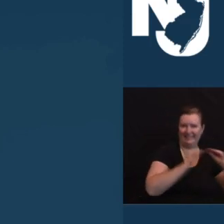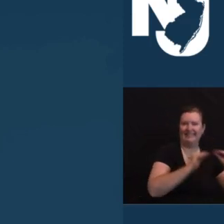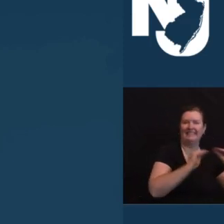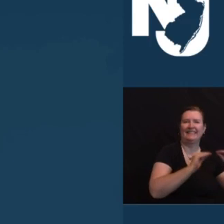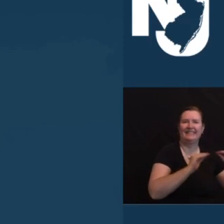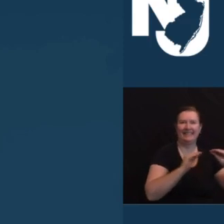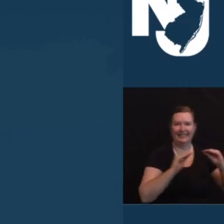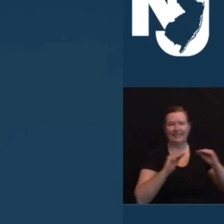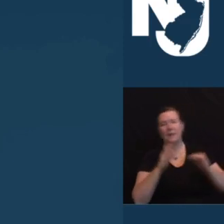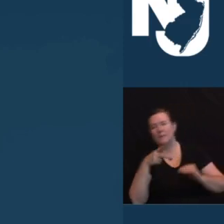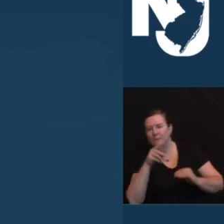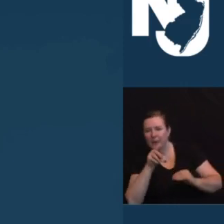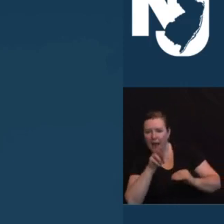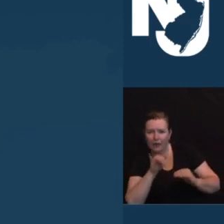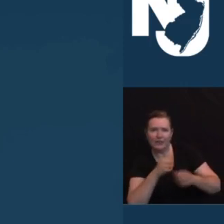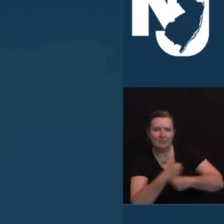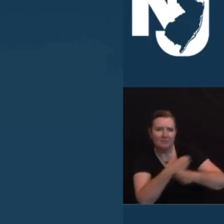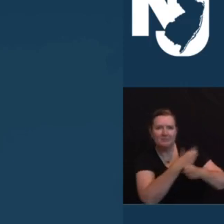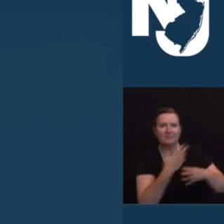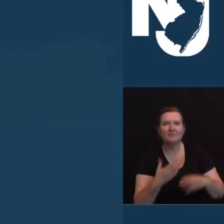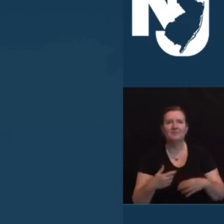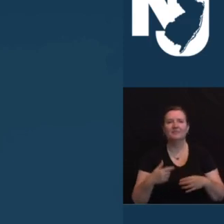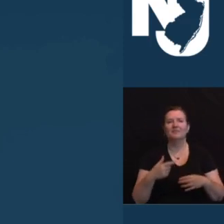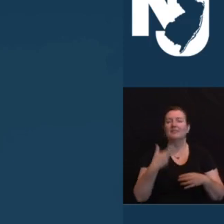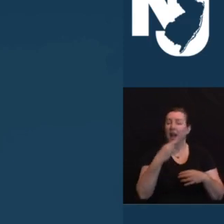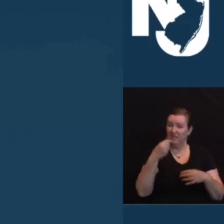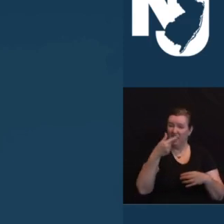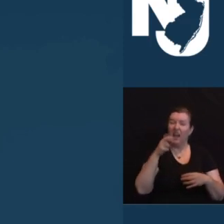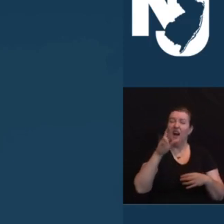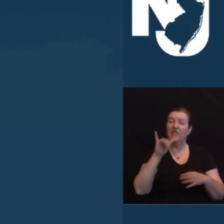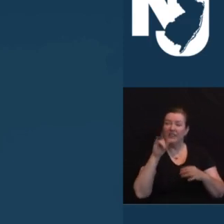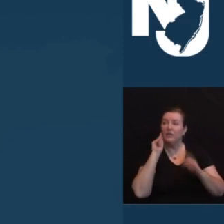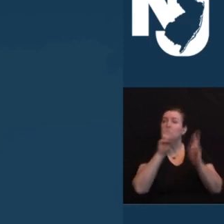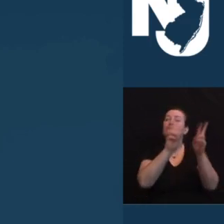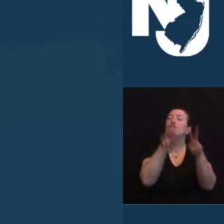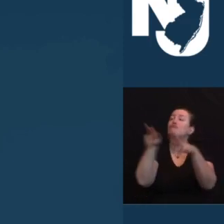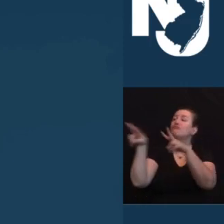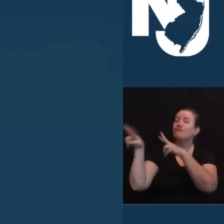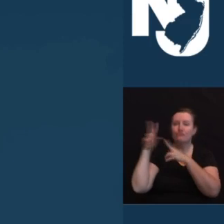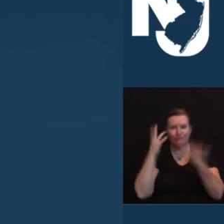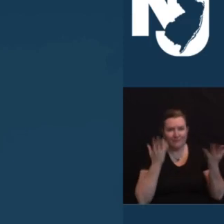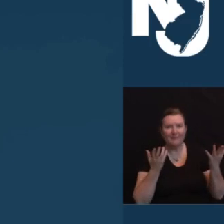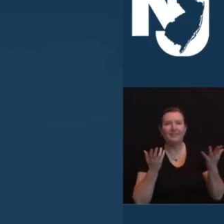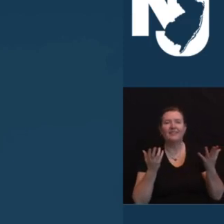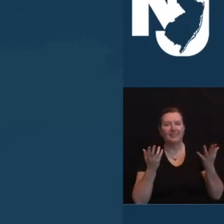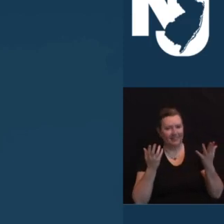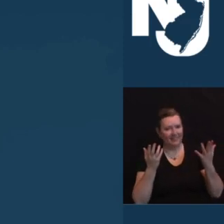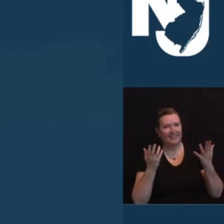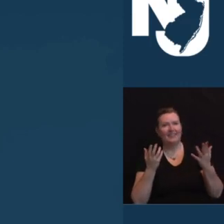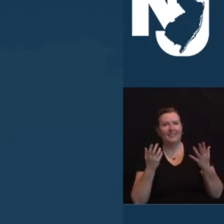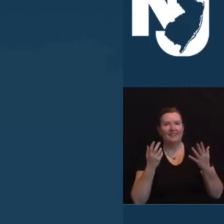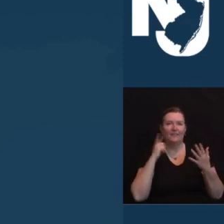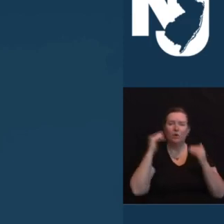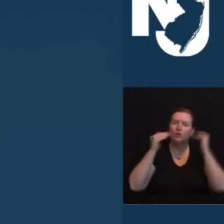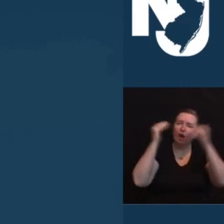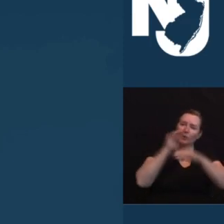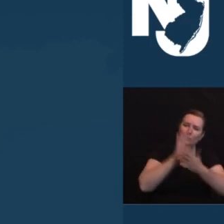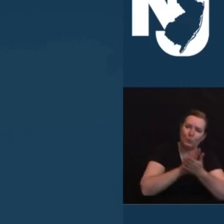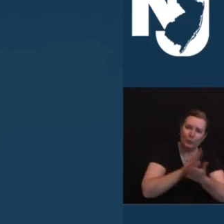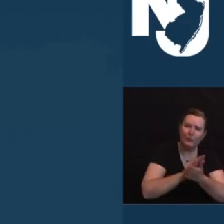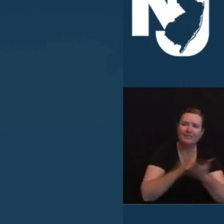Doubletree Gallery of Fine Art and Contemporary Crafts and teach pottery at the Montclair Adult School, the New Jersey Center for Visual